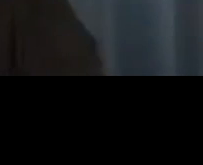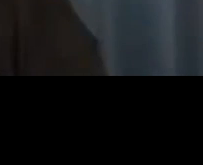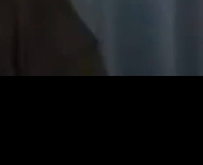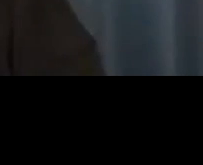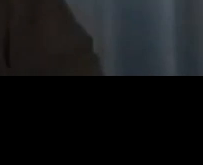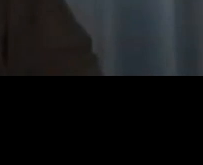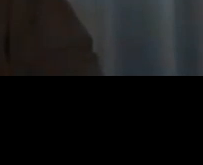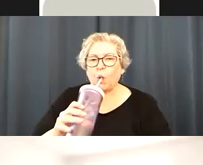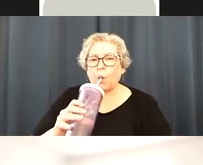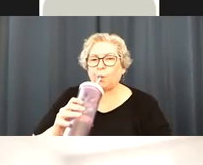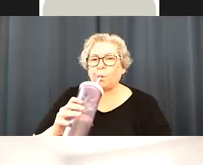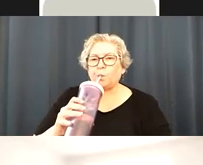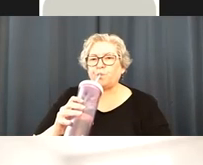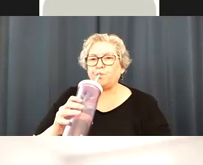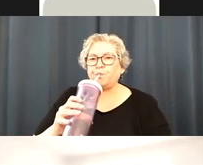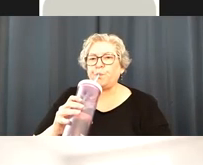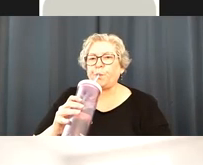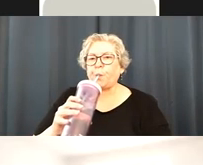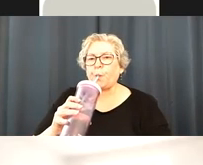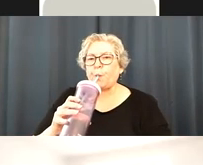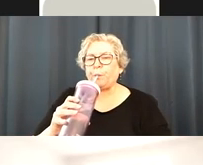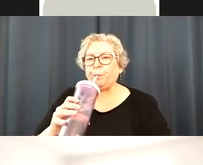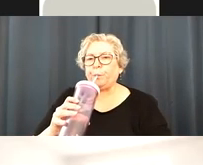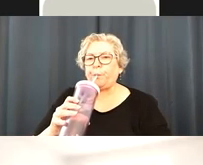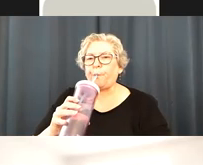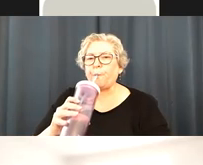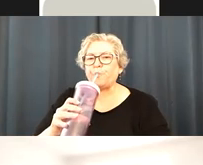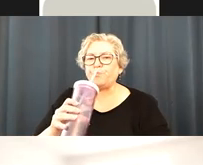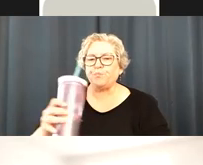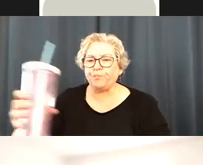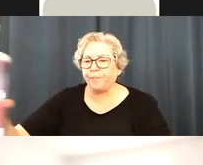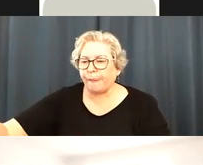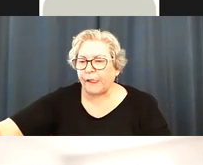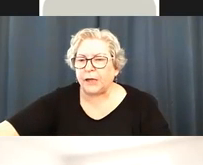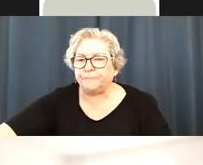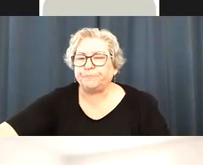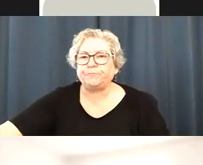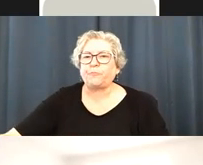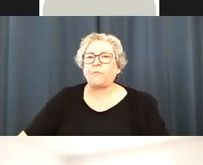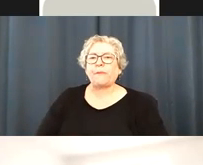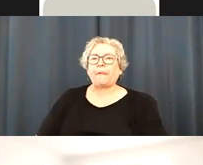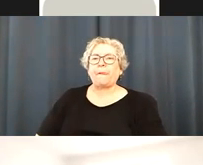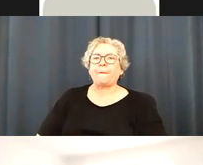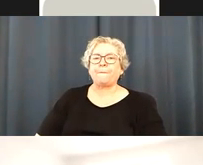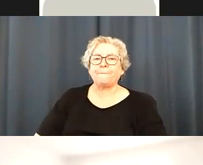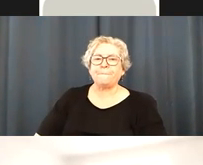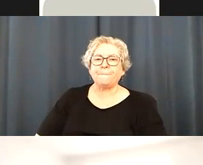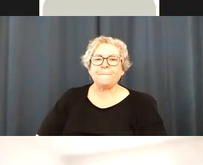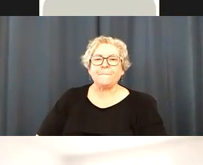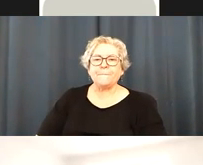Let's see if this is the right one. Okay, and you should see the website there. We're gonna switch